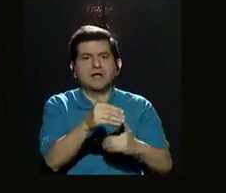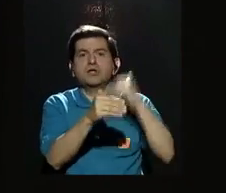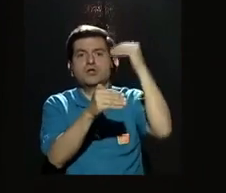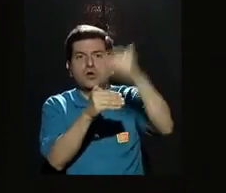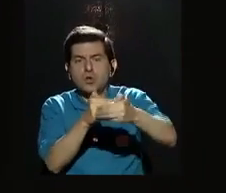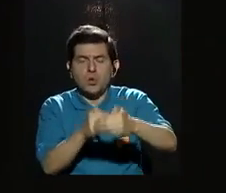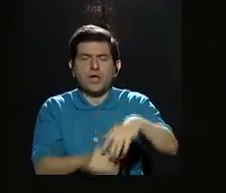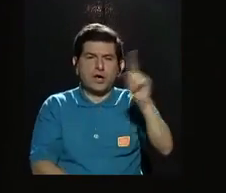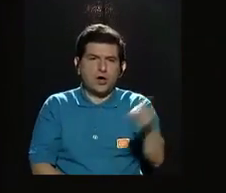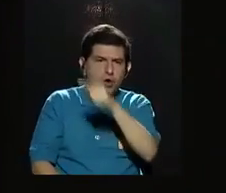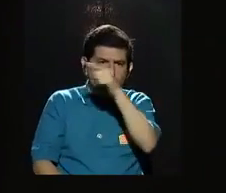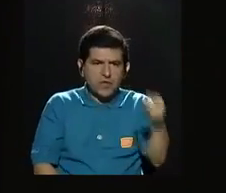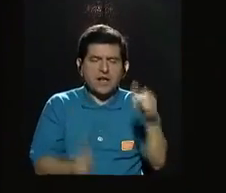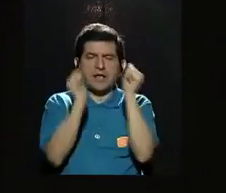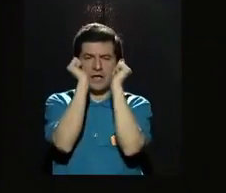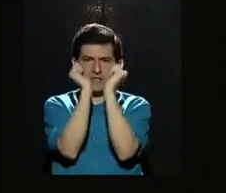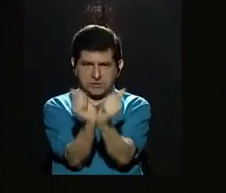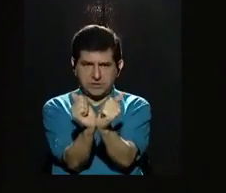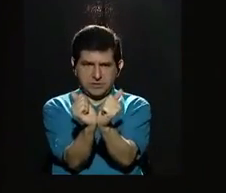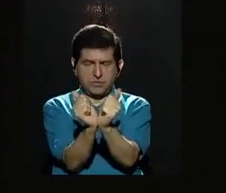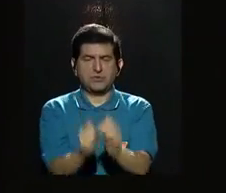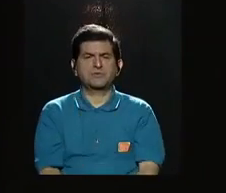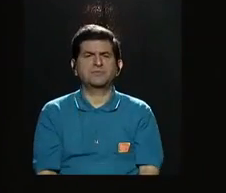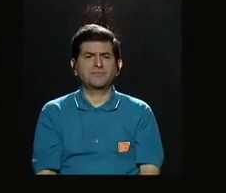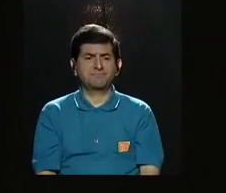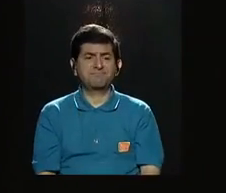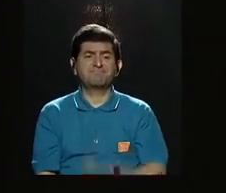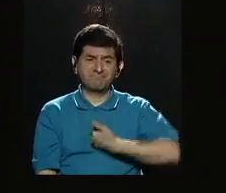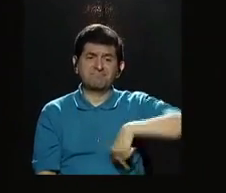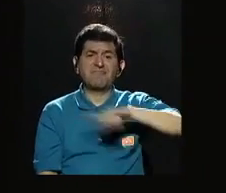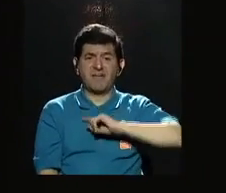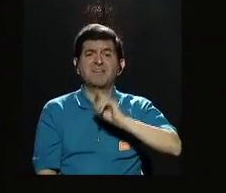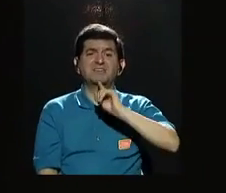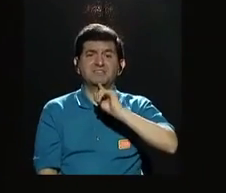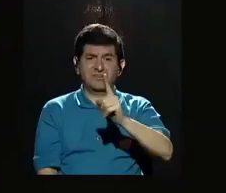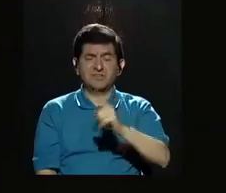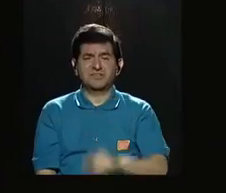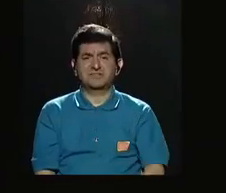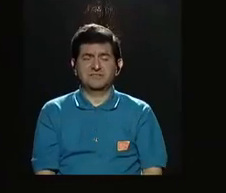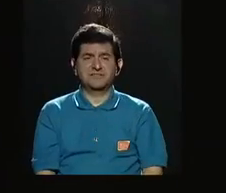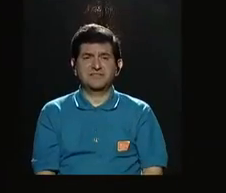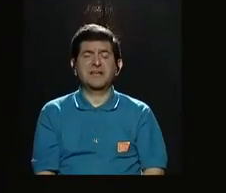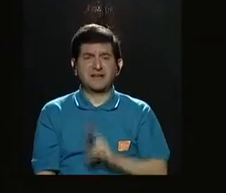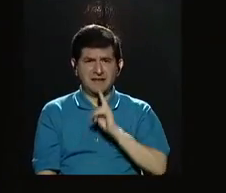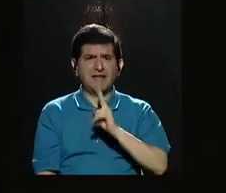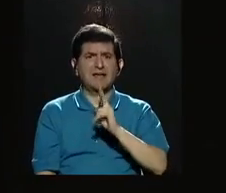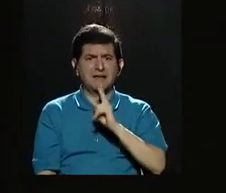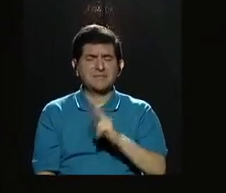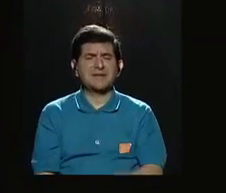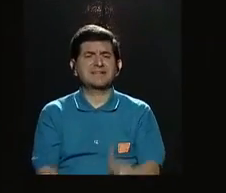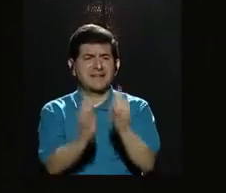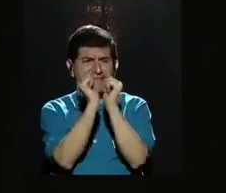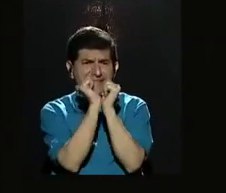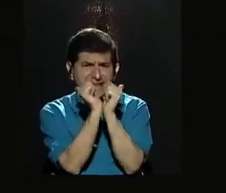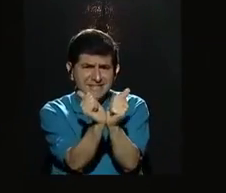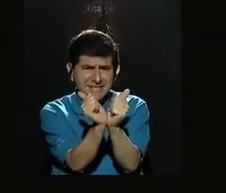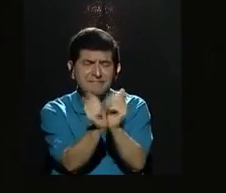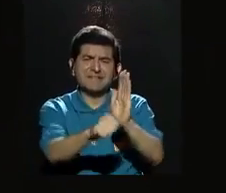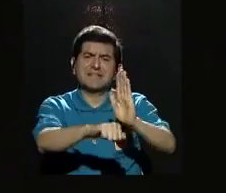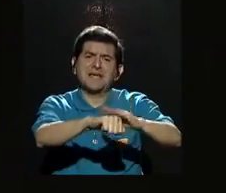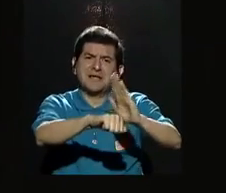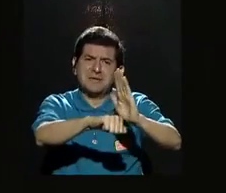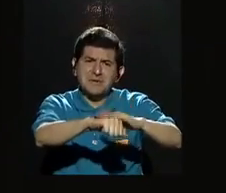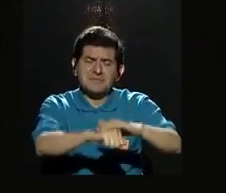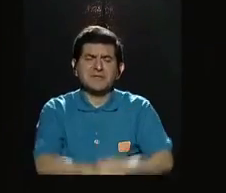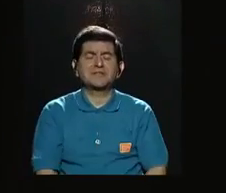abolition, we can say that it was slavery indeed that enabled the election